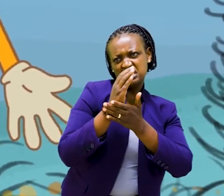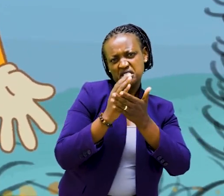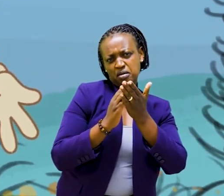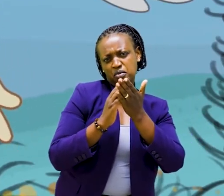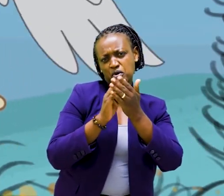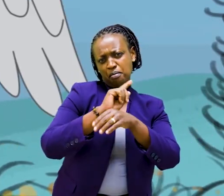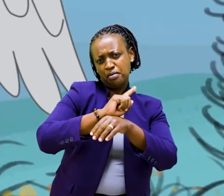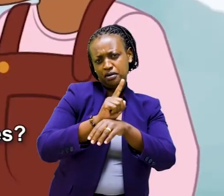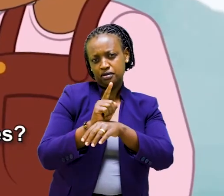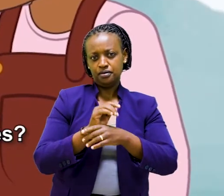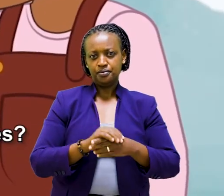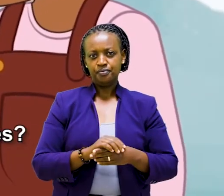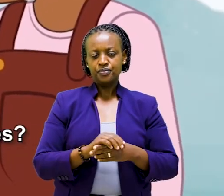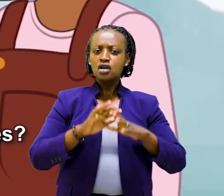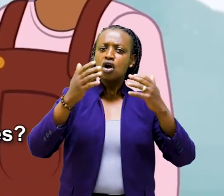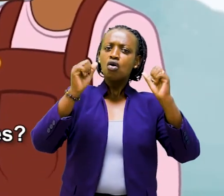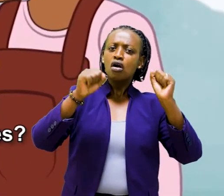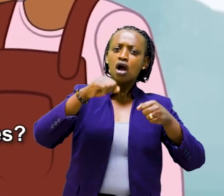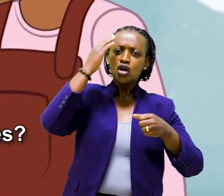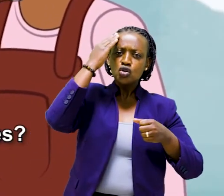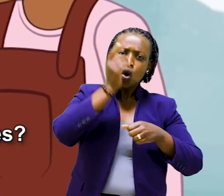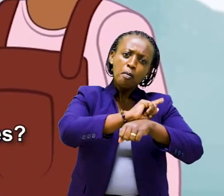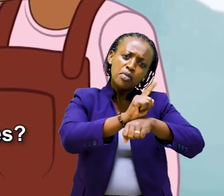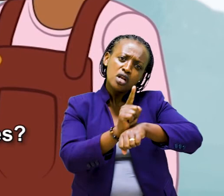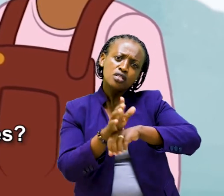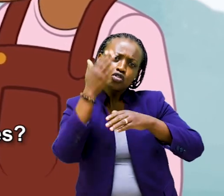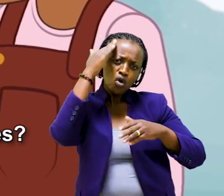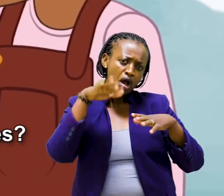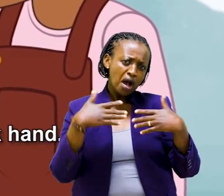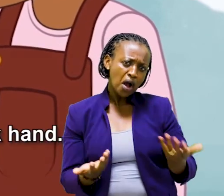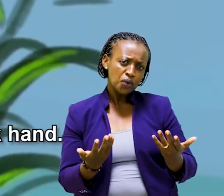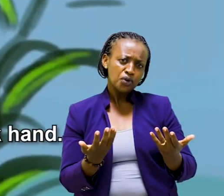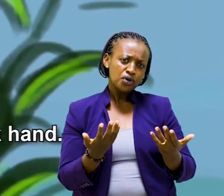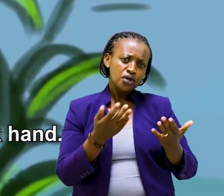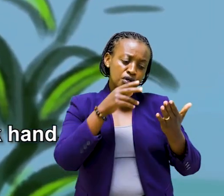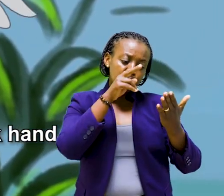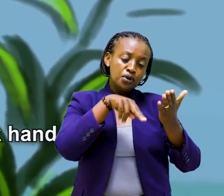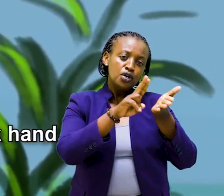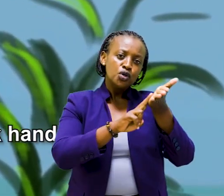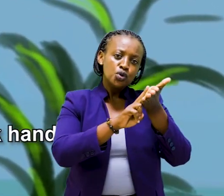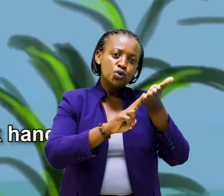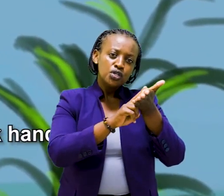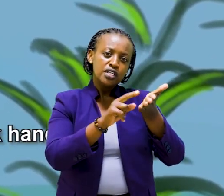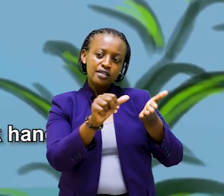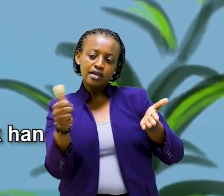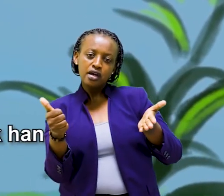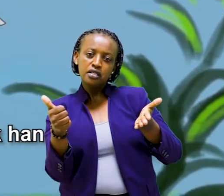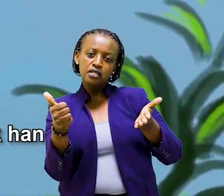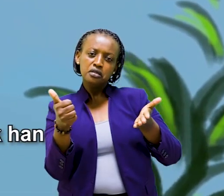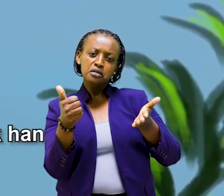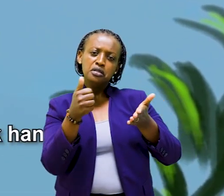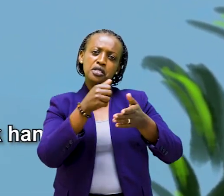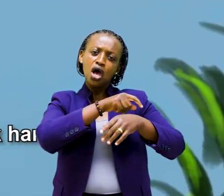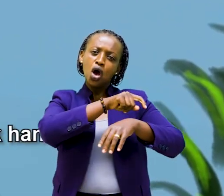some minutes. Miss Clark, how can I know the minutes? We read the minutes using the